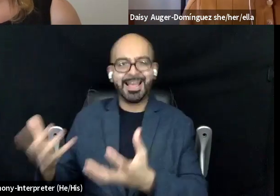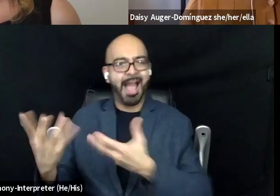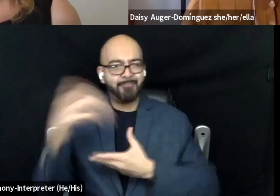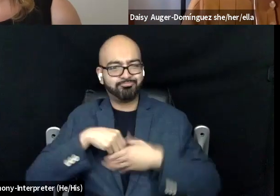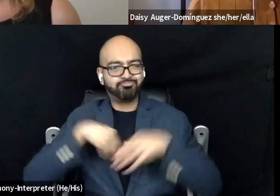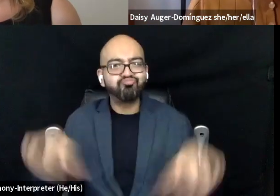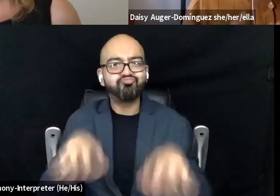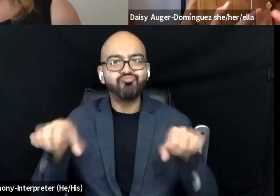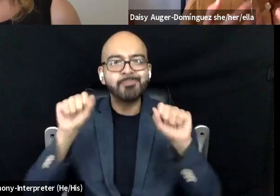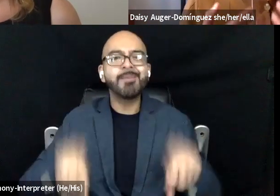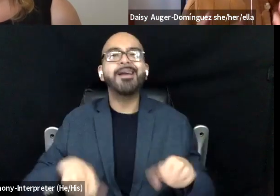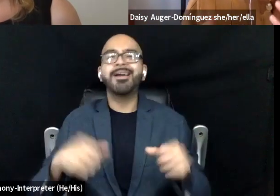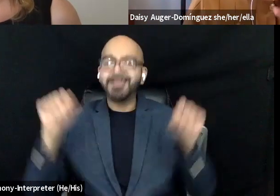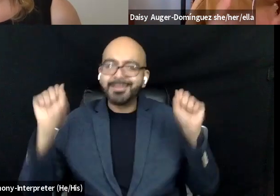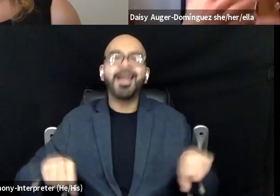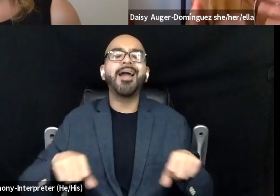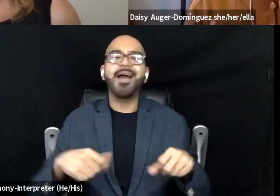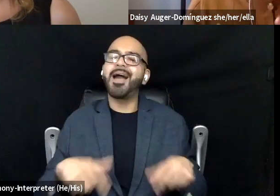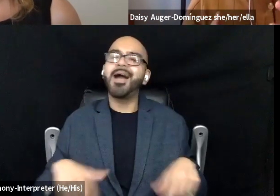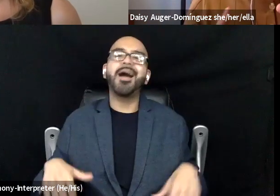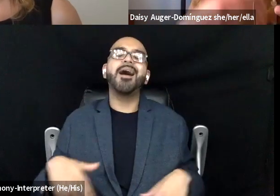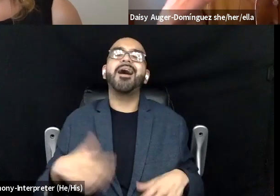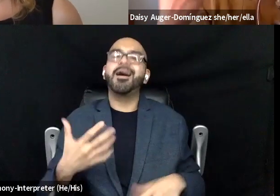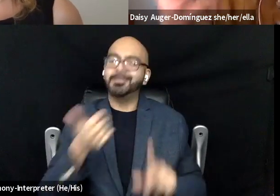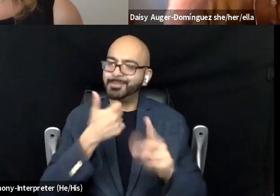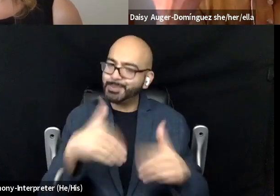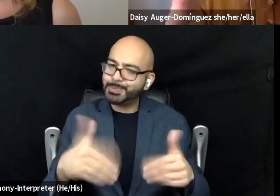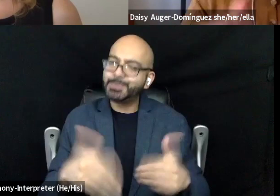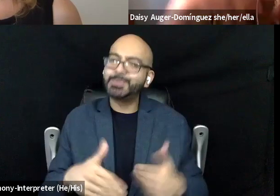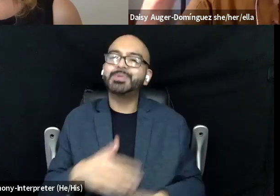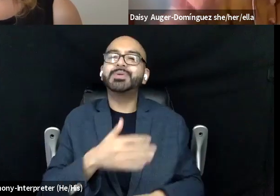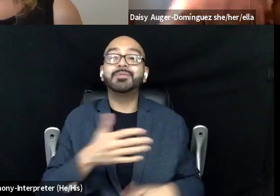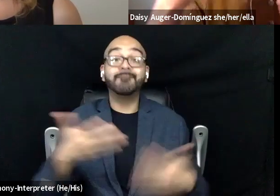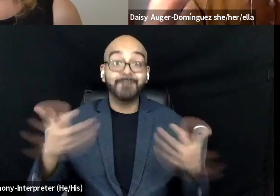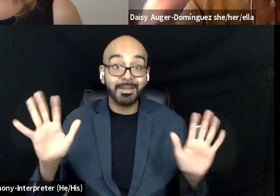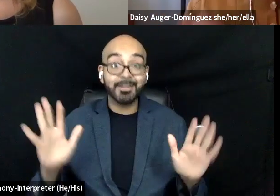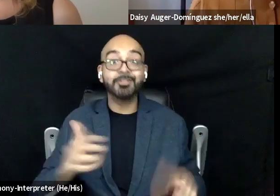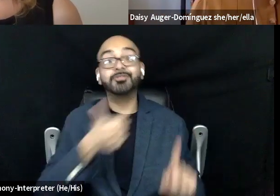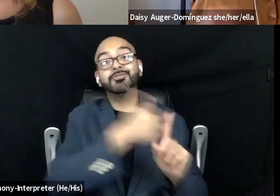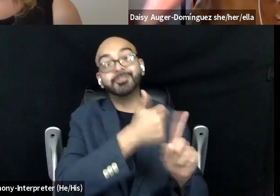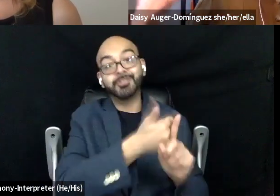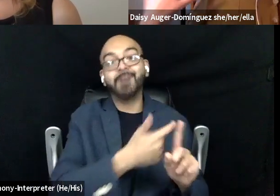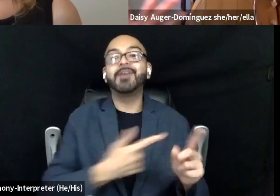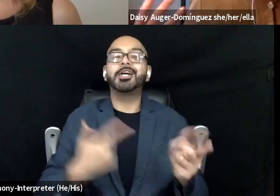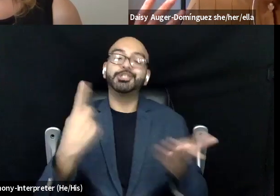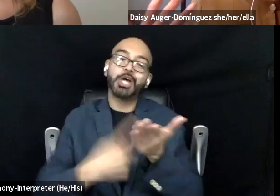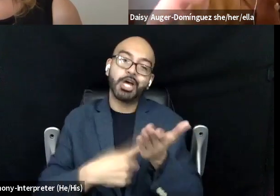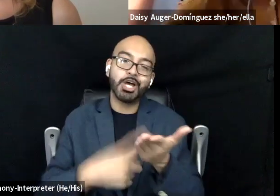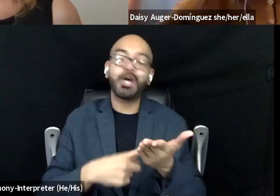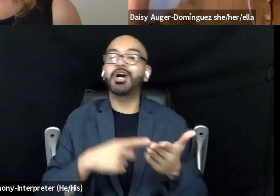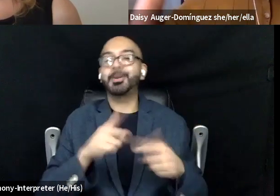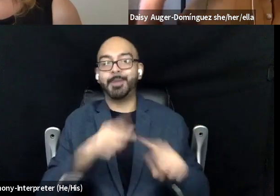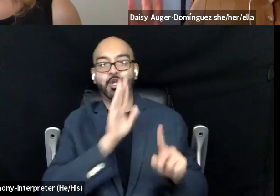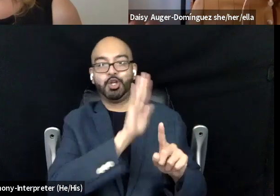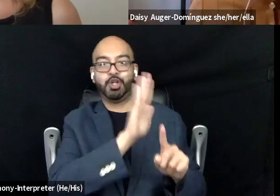it. And it was so incredibly powerful. And then she went on to talk about, you know, how I'm doing now. Like, I talk with my hands, how back then I had really long hair